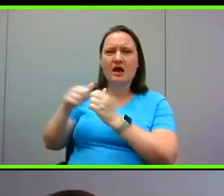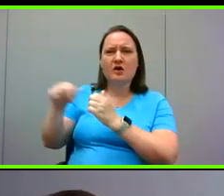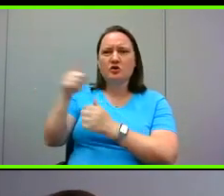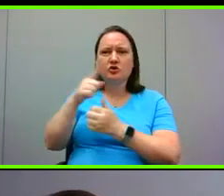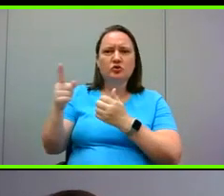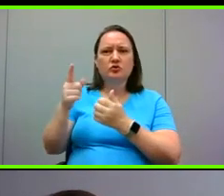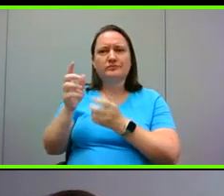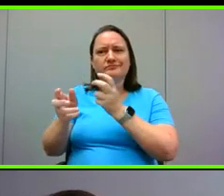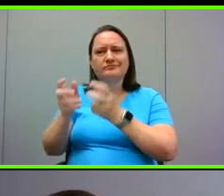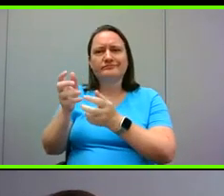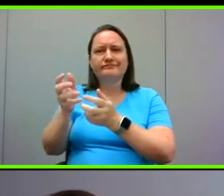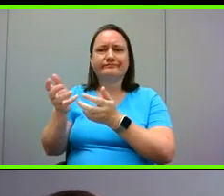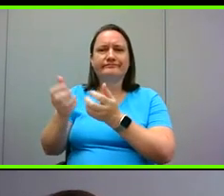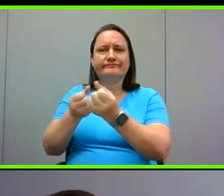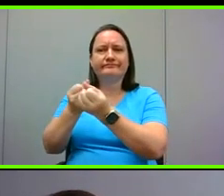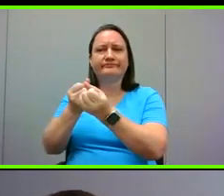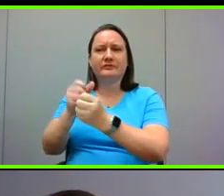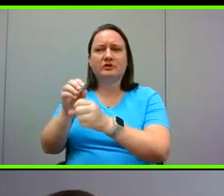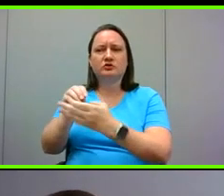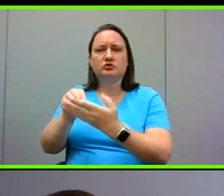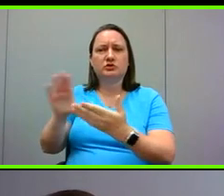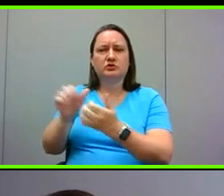with disabilities, strictly